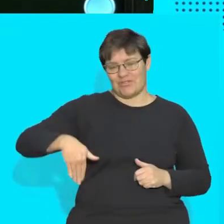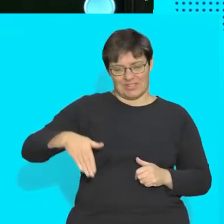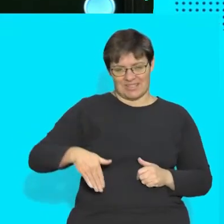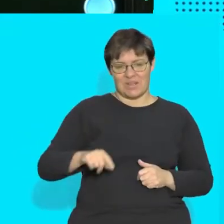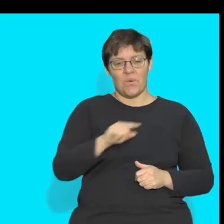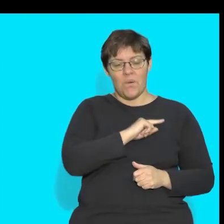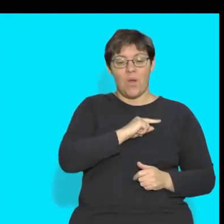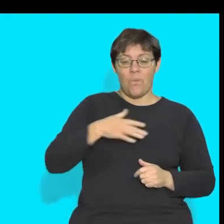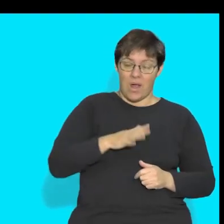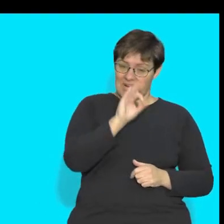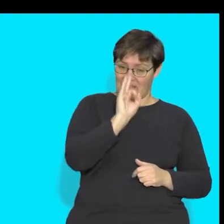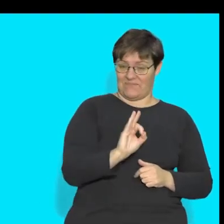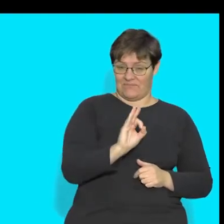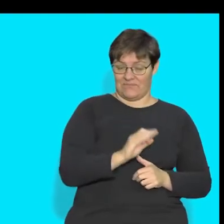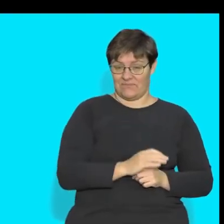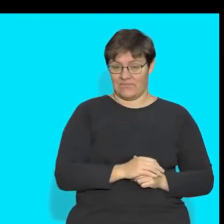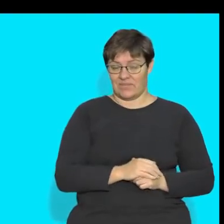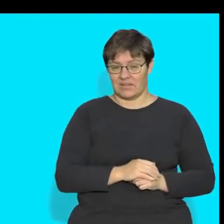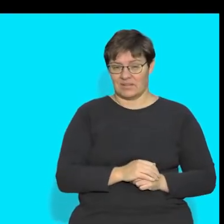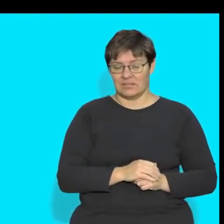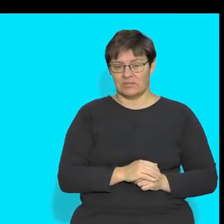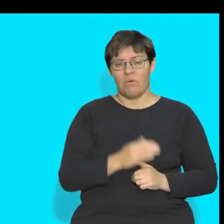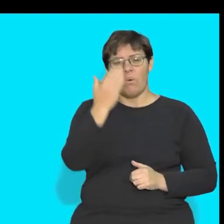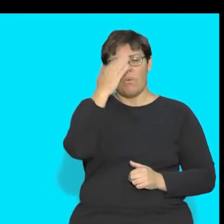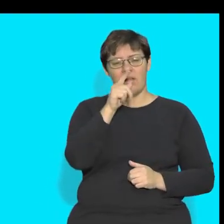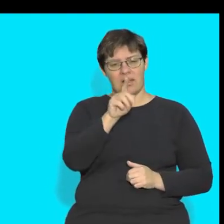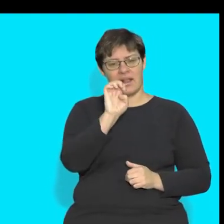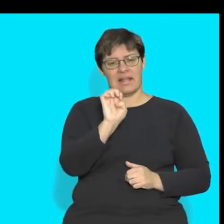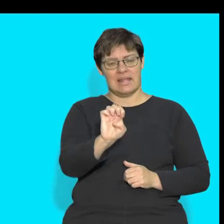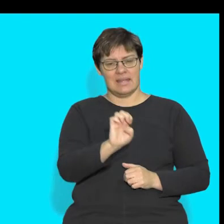they wanted F. So we know that E